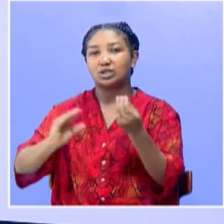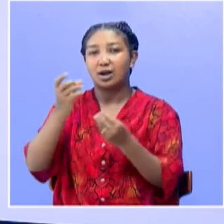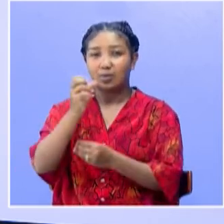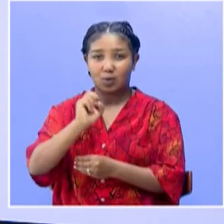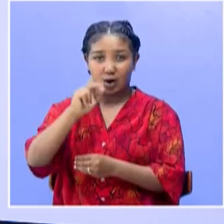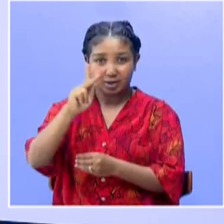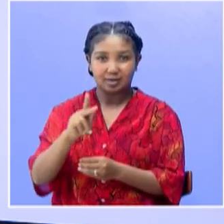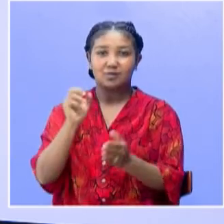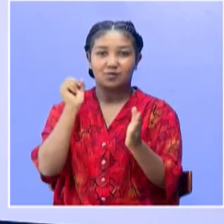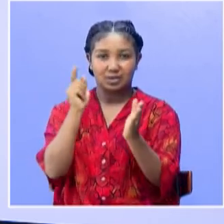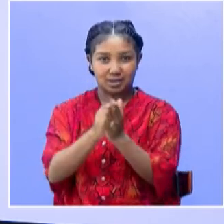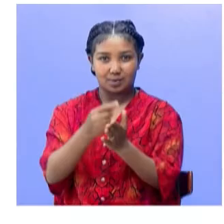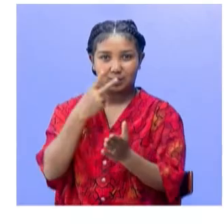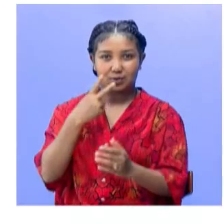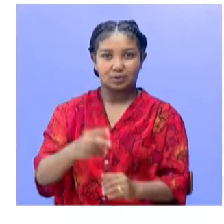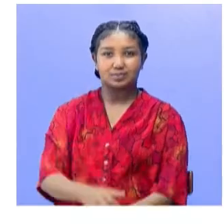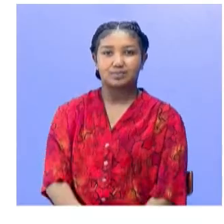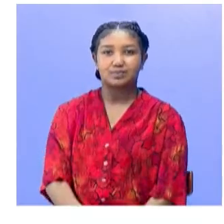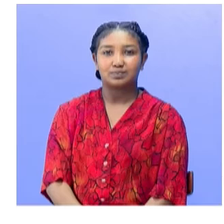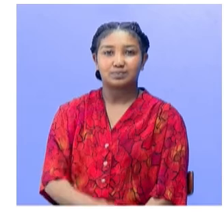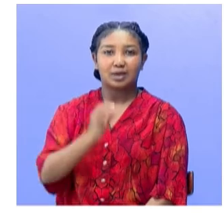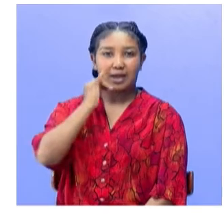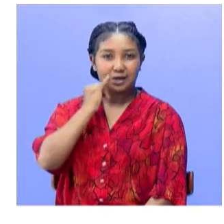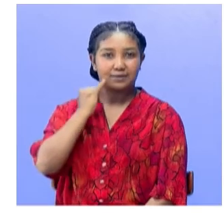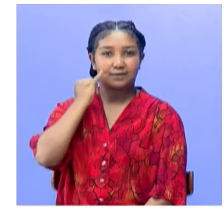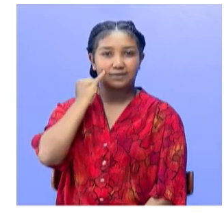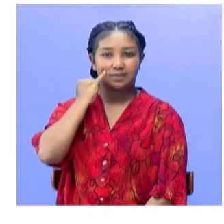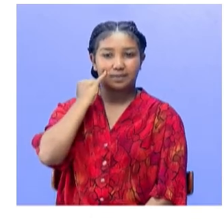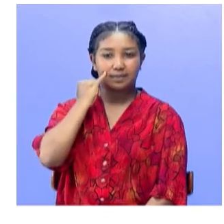okay? For example, look. If